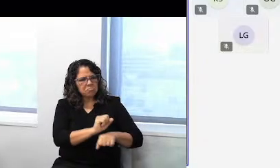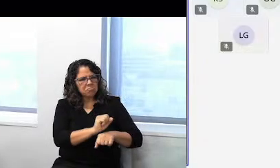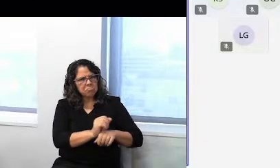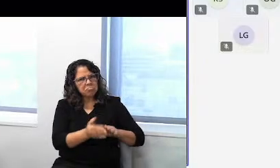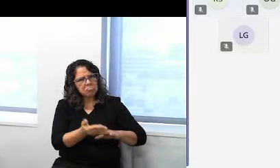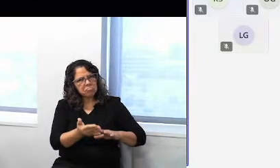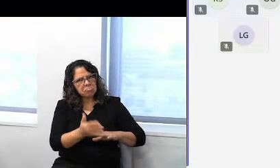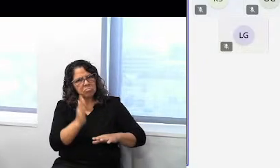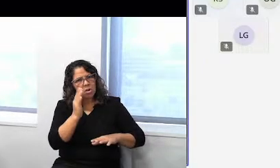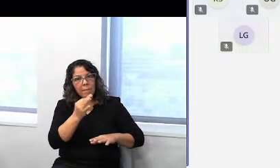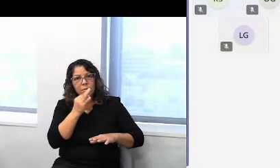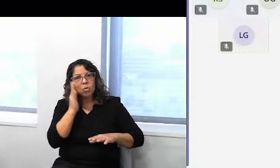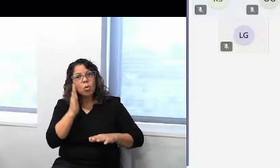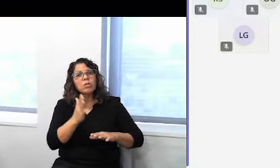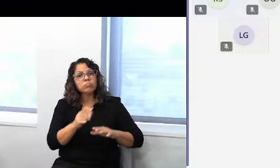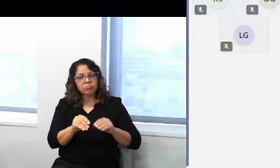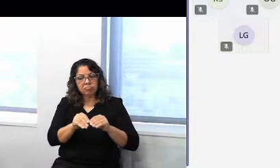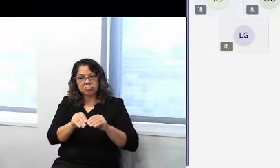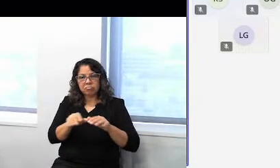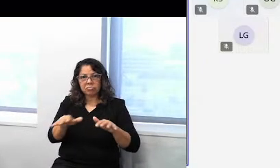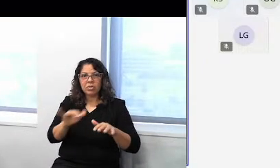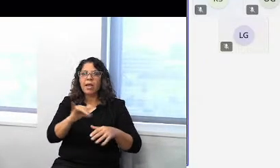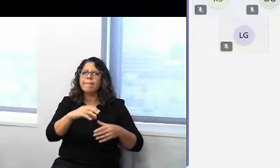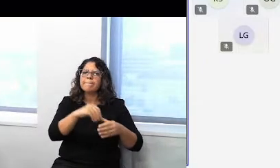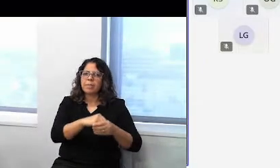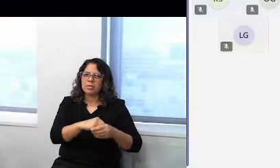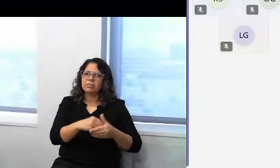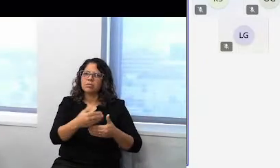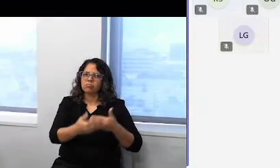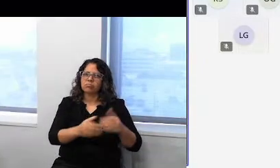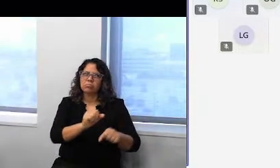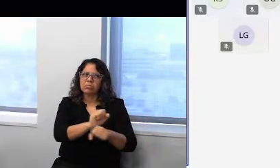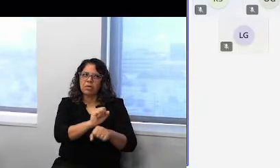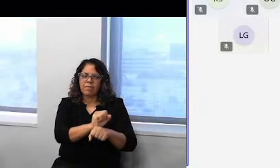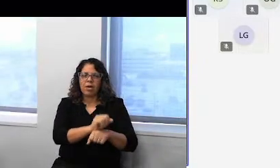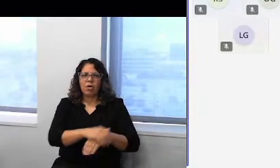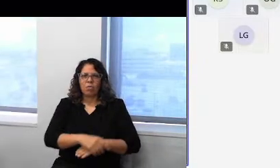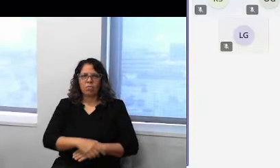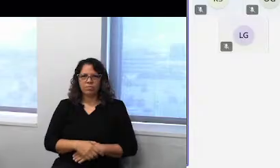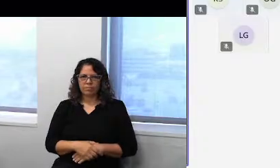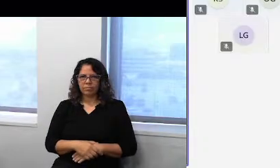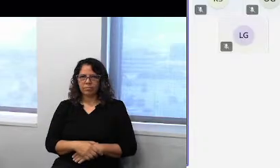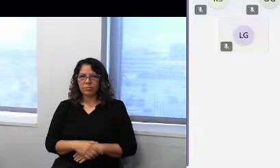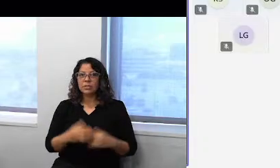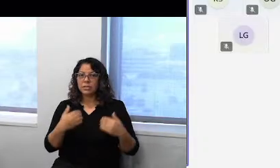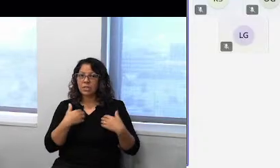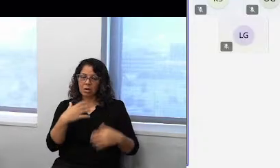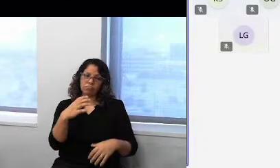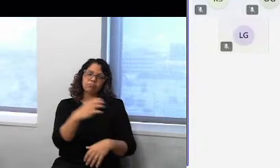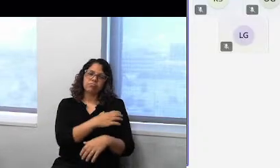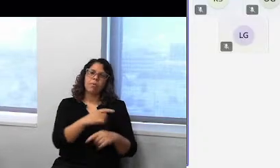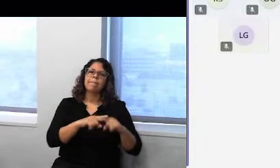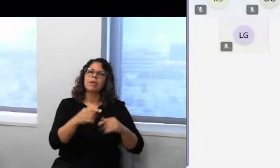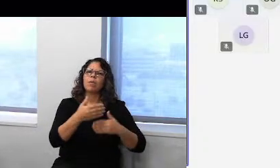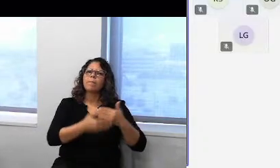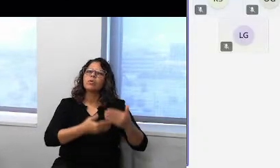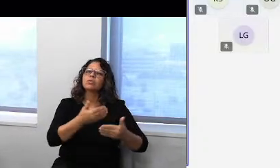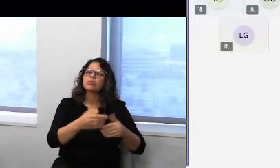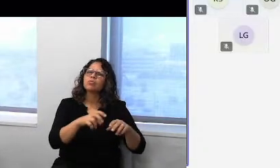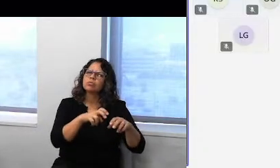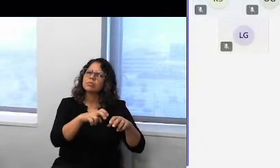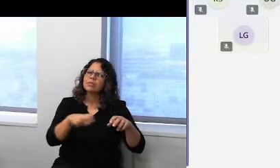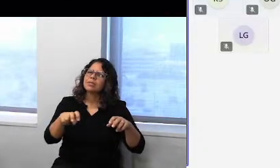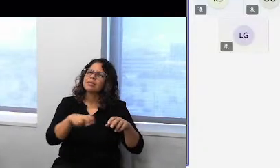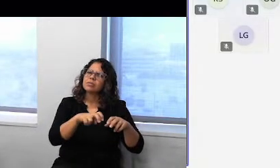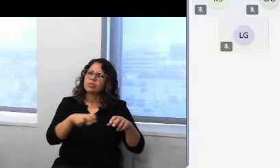this work. It is putting power, but under that transitional period as part of the testing to ensure conformance. When we talk about commercial, it's